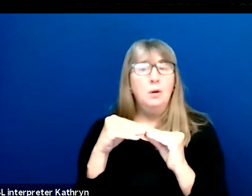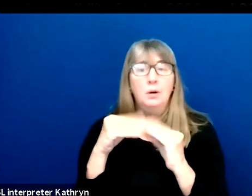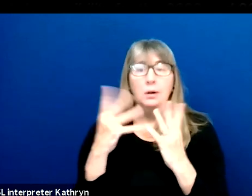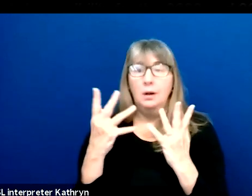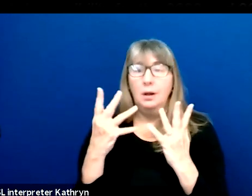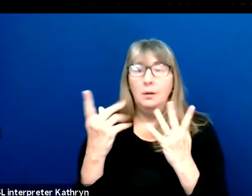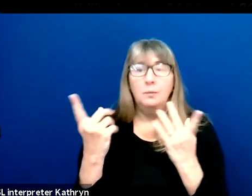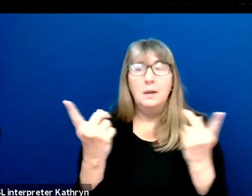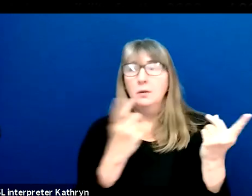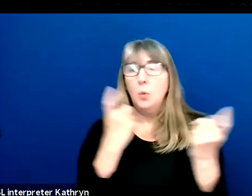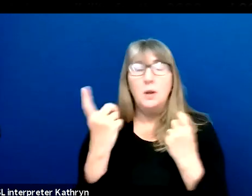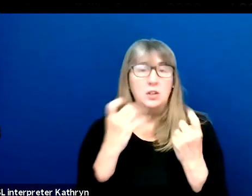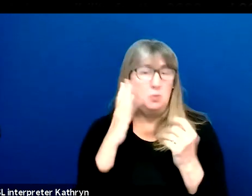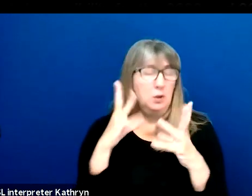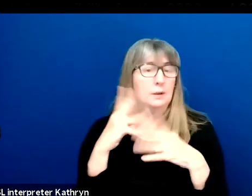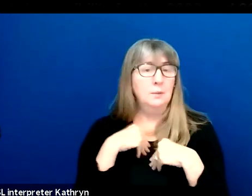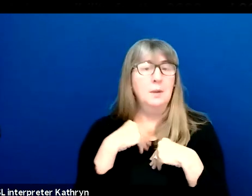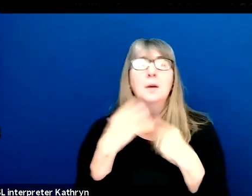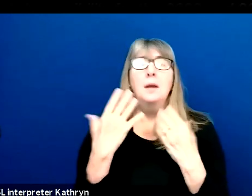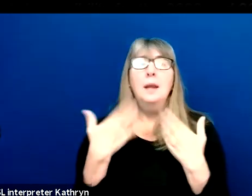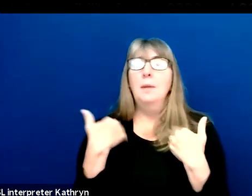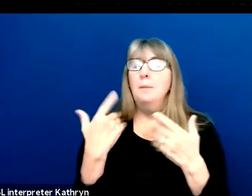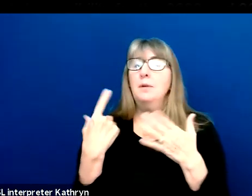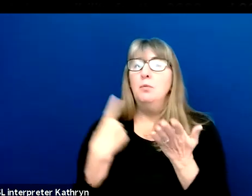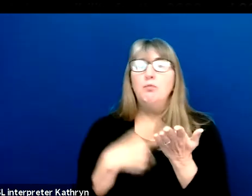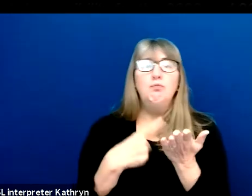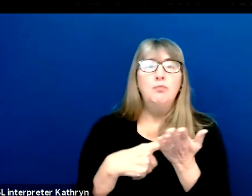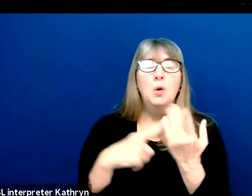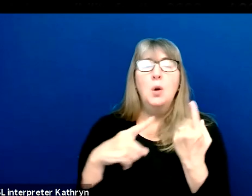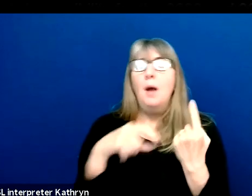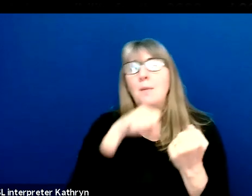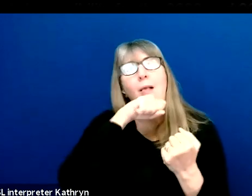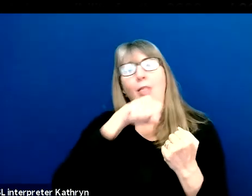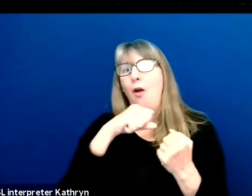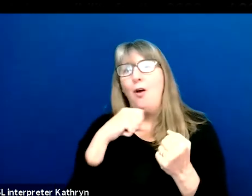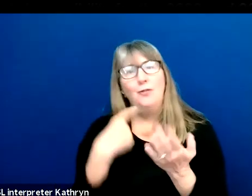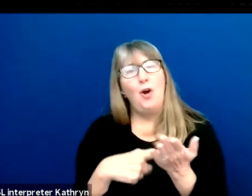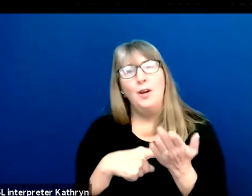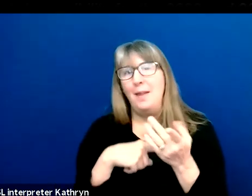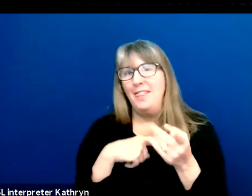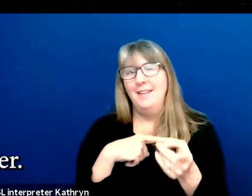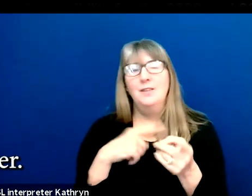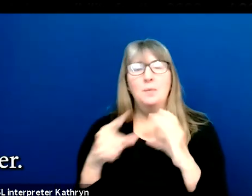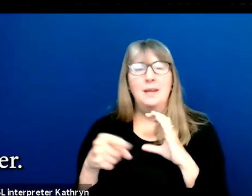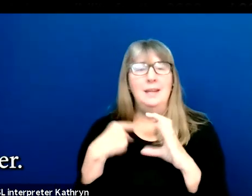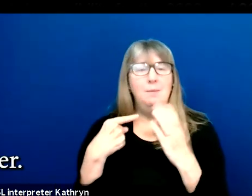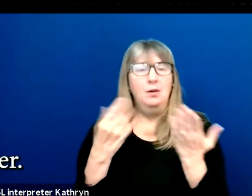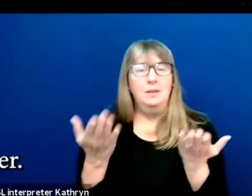taking questions in a second, but I'm also happy to talk about this whenever. I love talking about it. So my email is here.